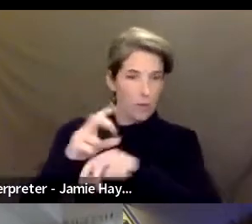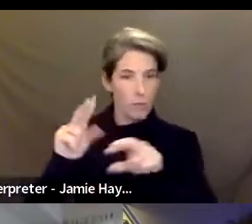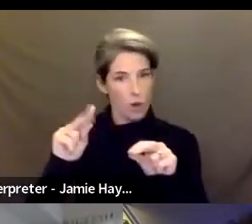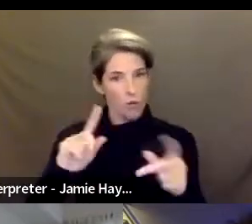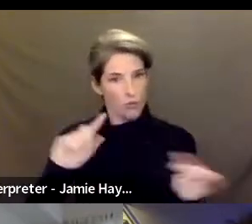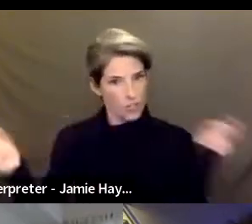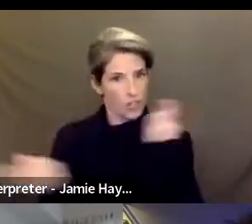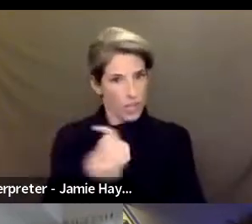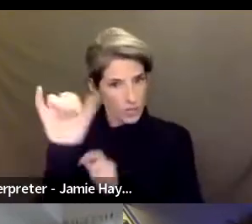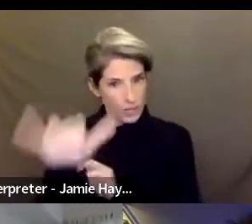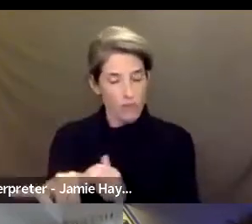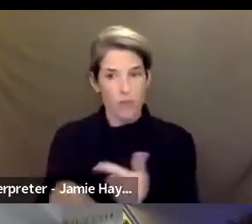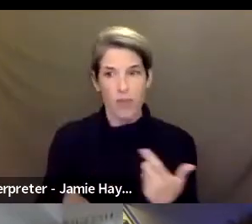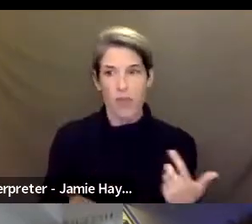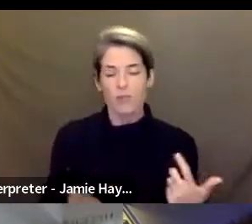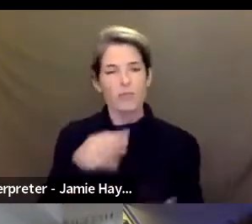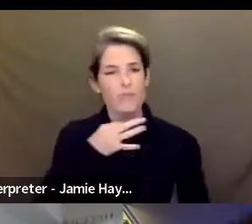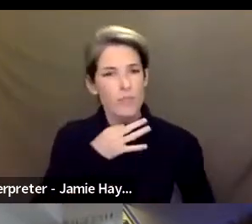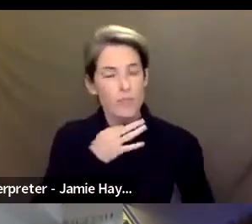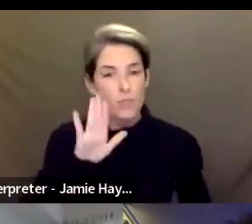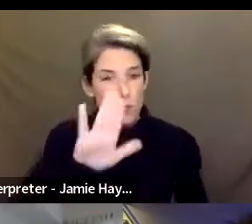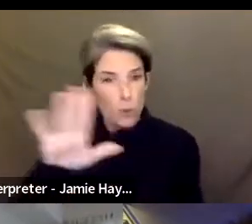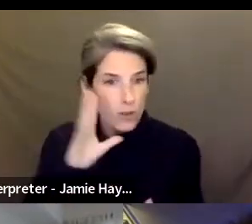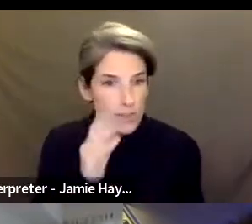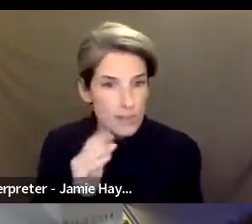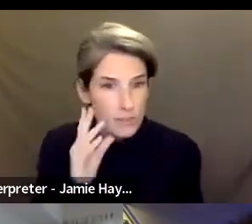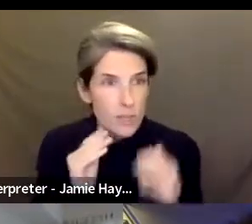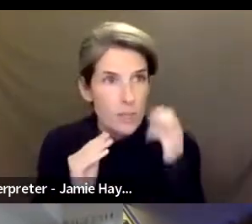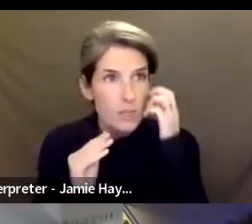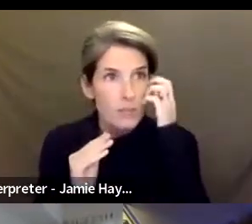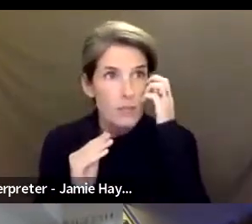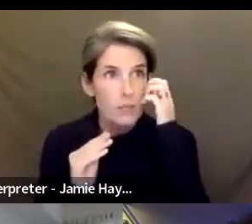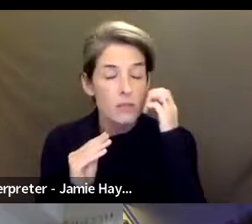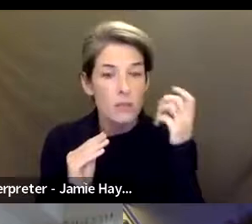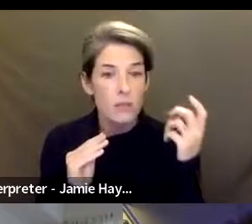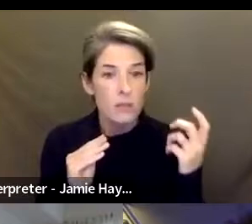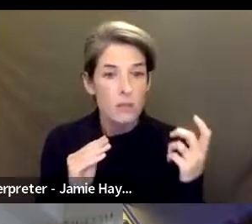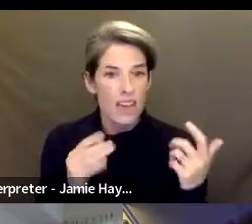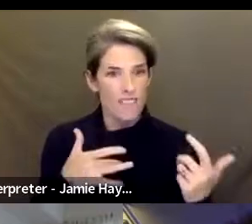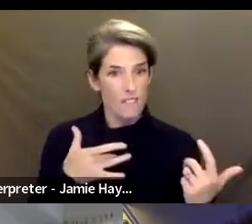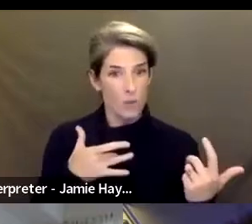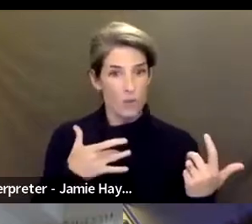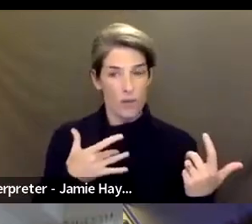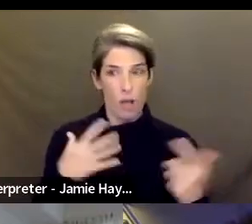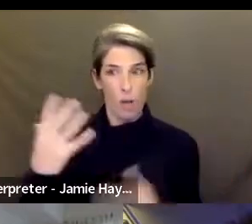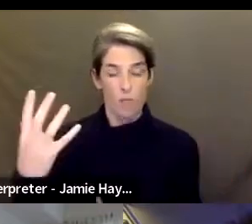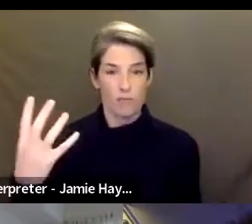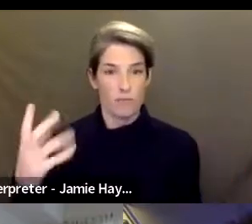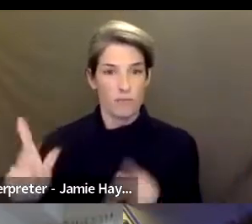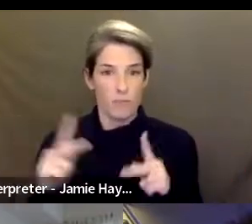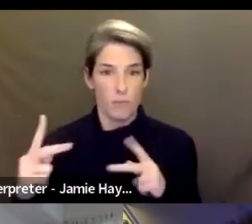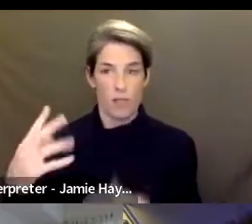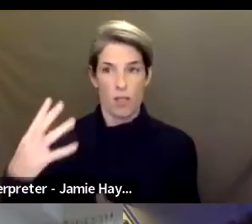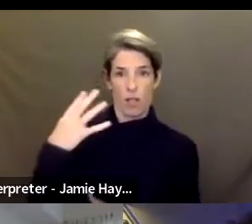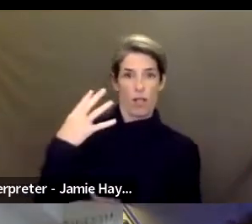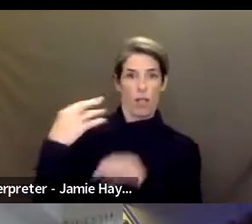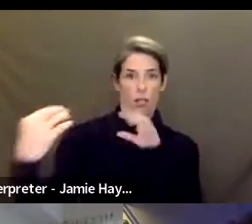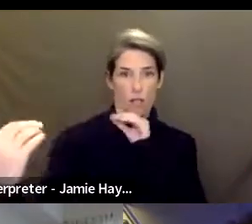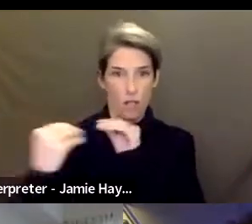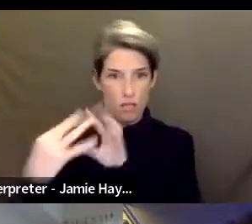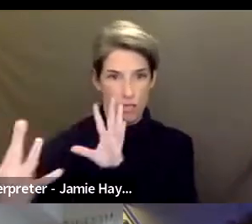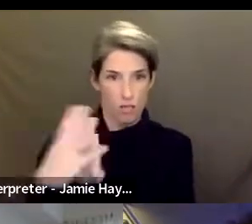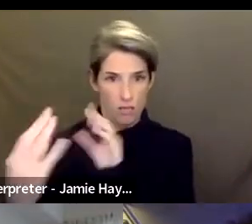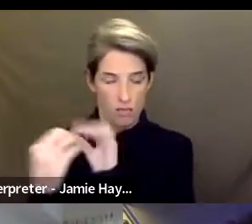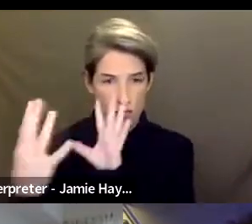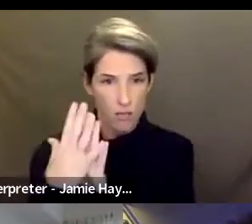of your experiences, have you experienced a lot of or any pushback, and how that has gone when you go